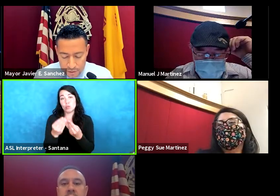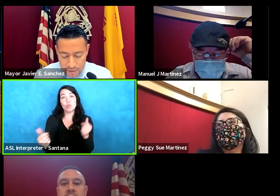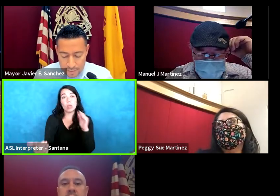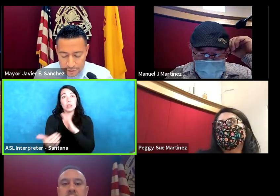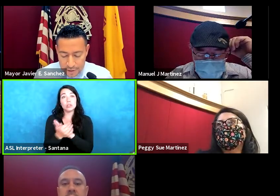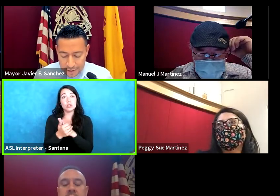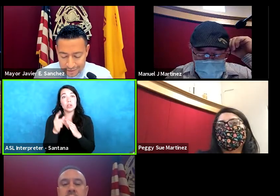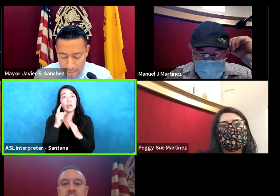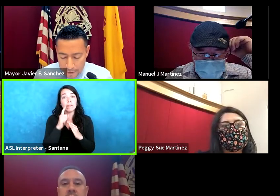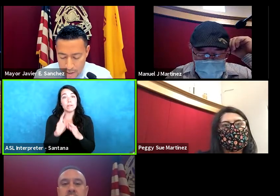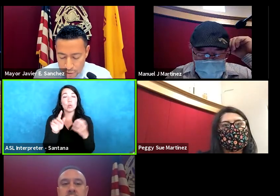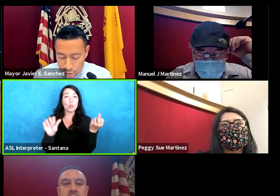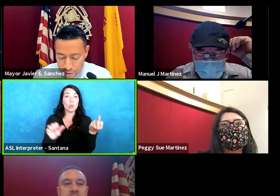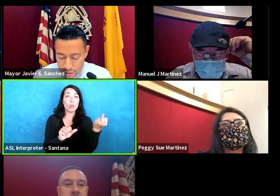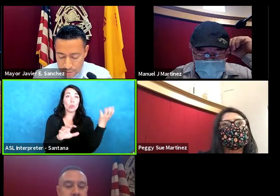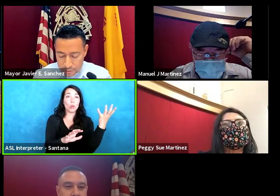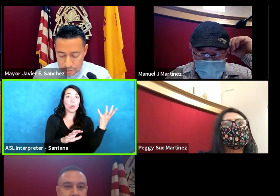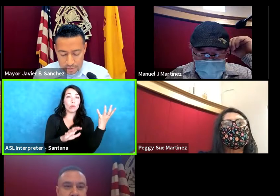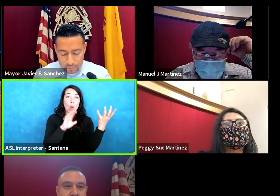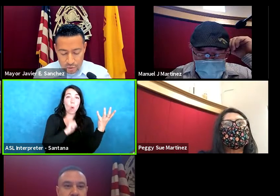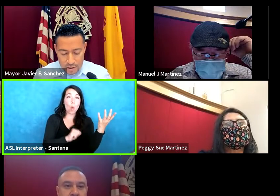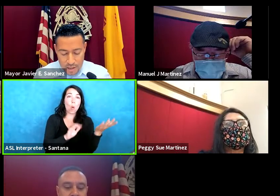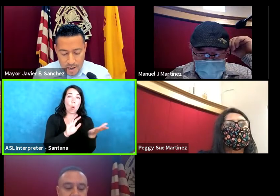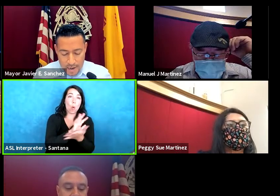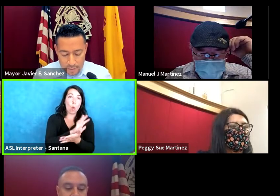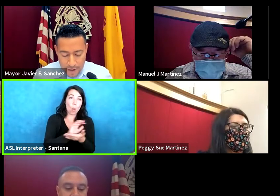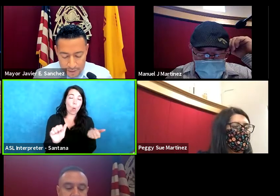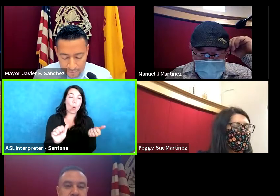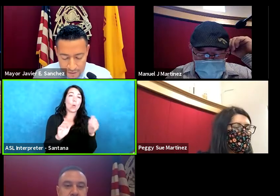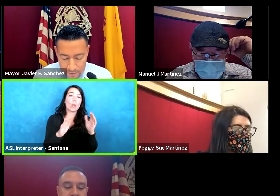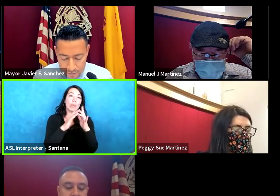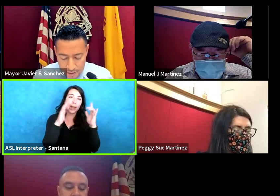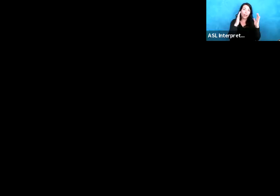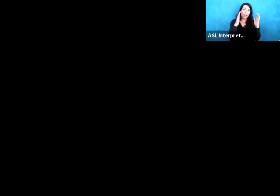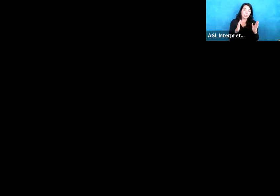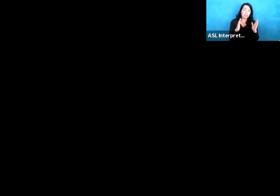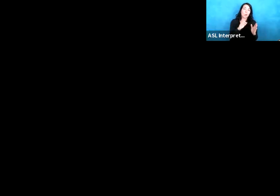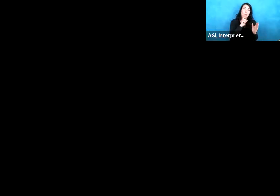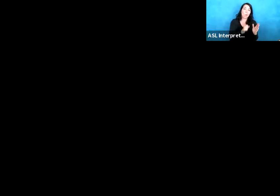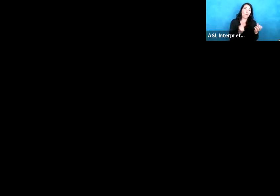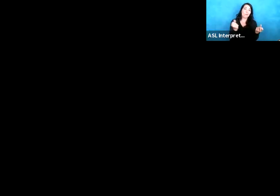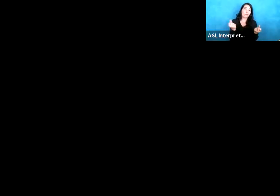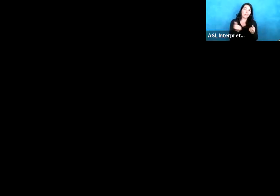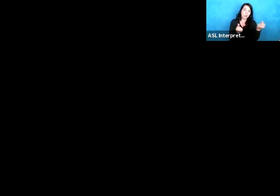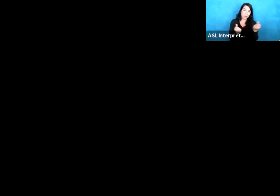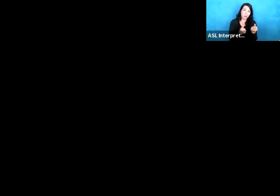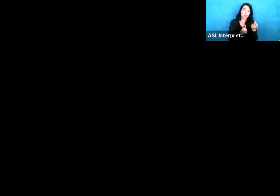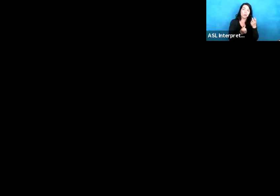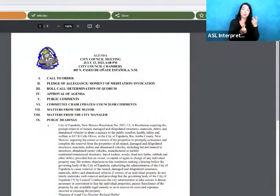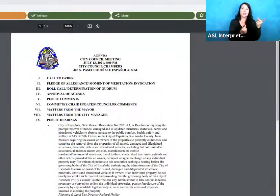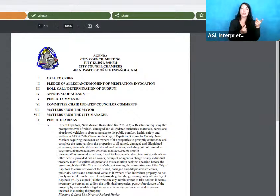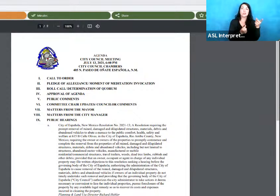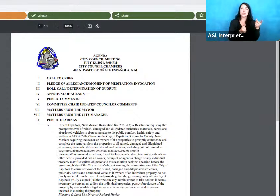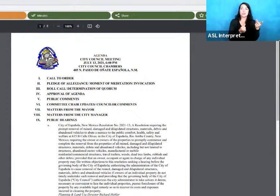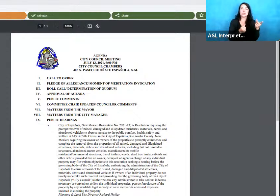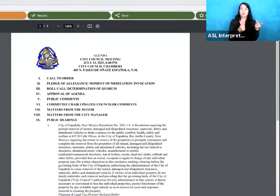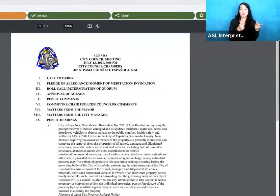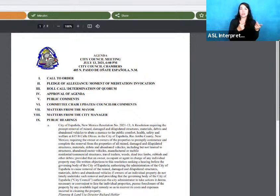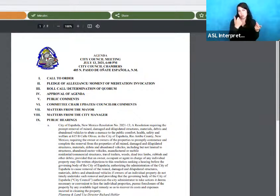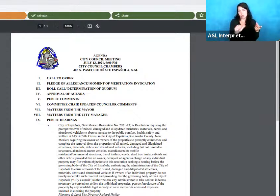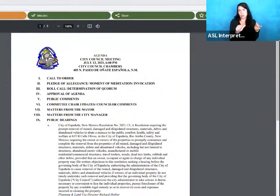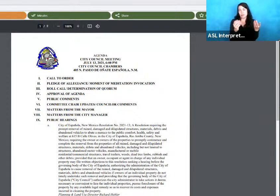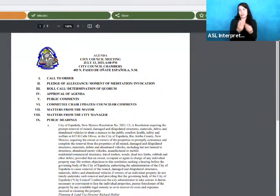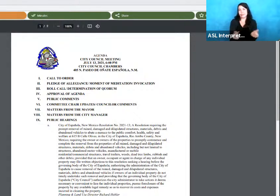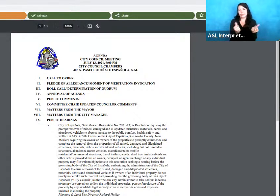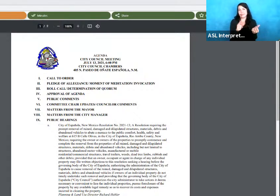of ruined, damaged, and dilapidated structures, materials, debris, and abandoned vehicles to abate a menace to the public comfort, health, safety, and welfare